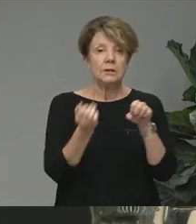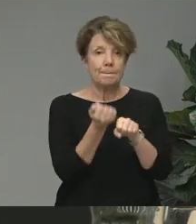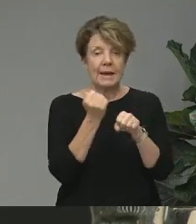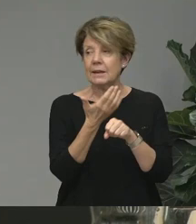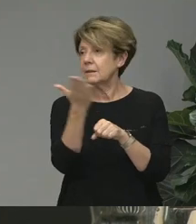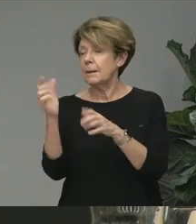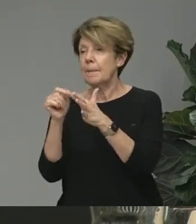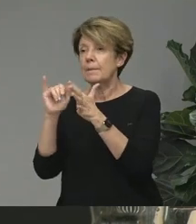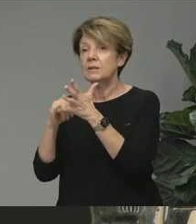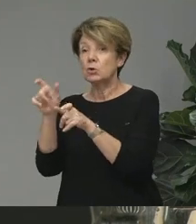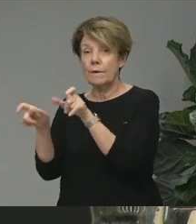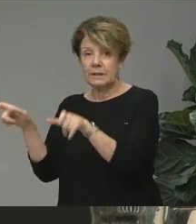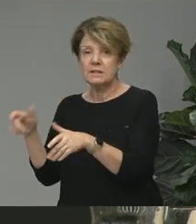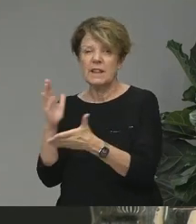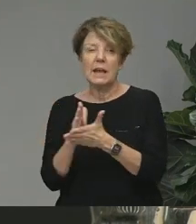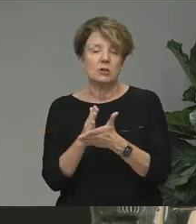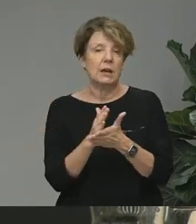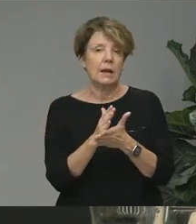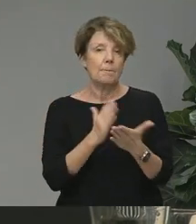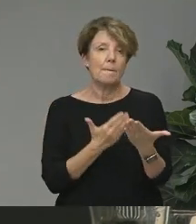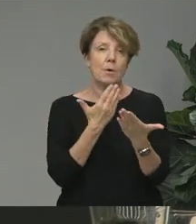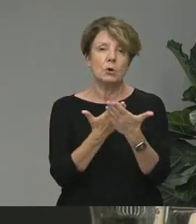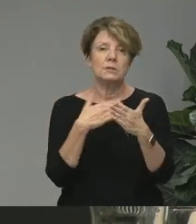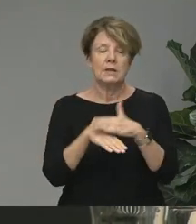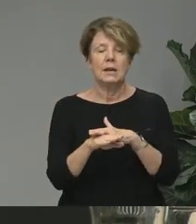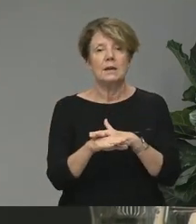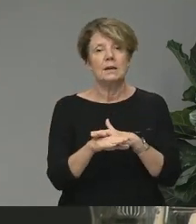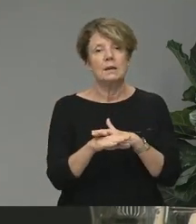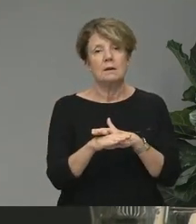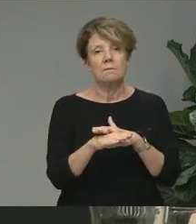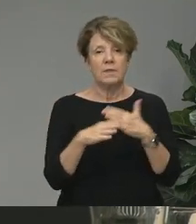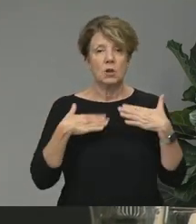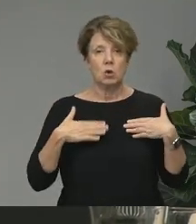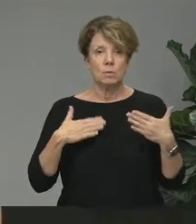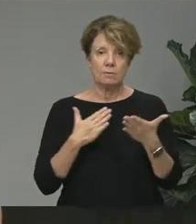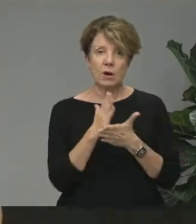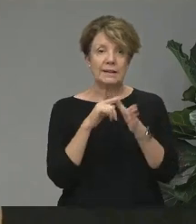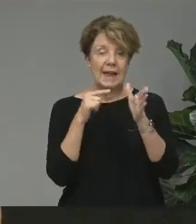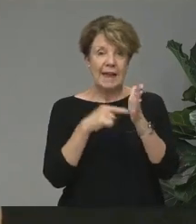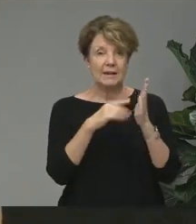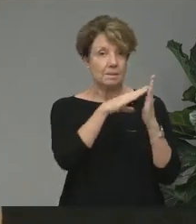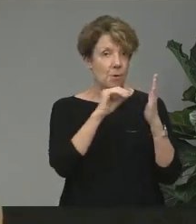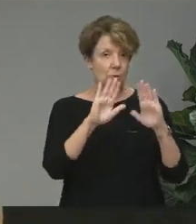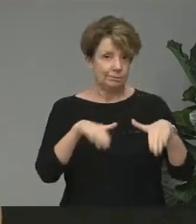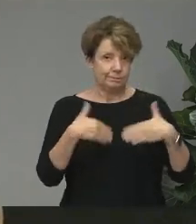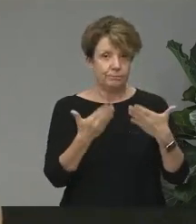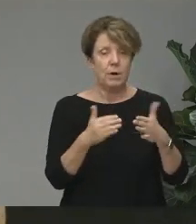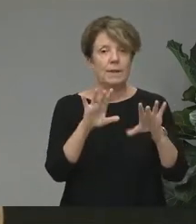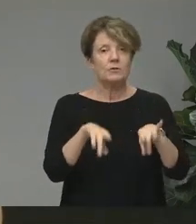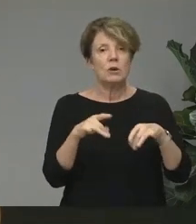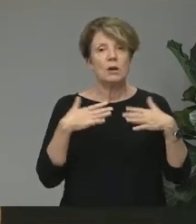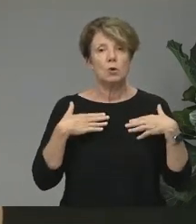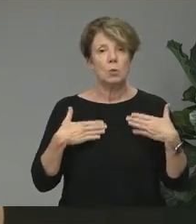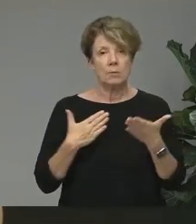more generally that are proposed in the Commission's Human Rights Act model? Thank you.